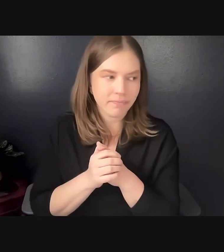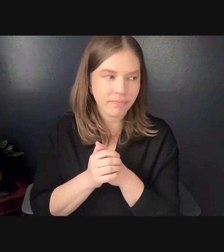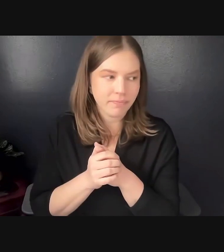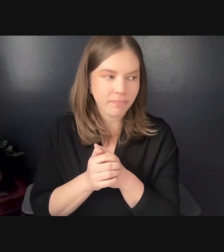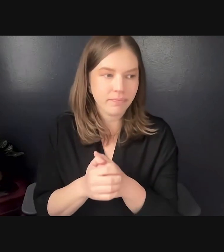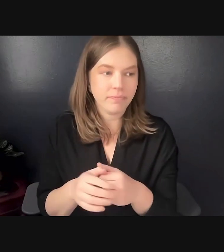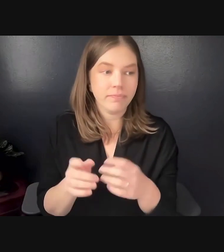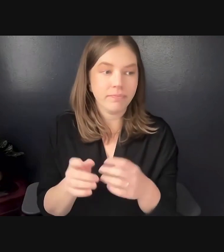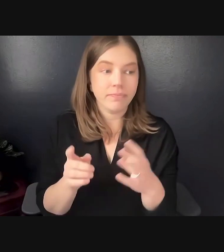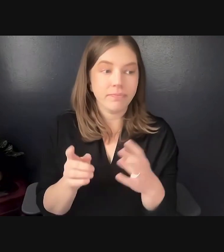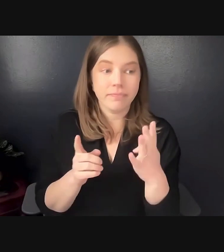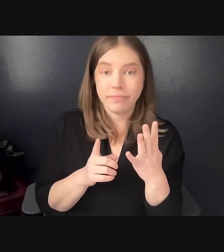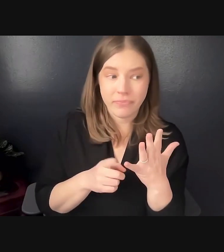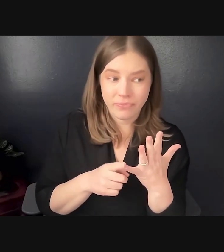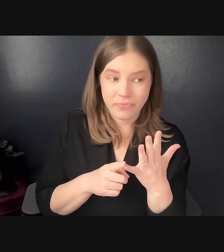by ASR.